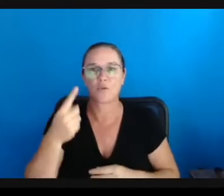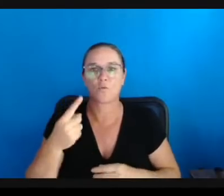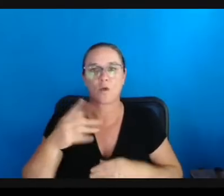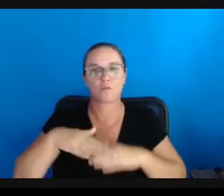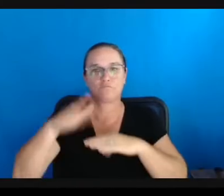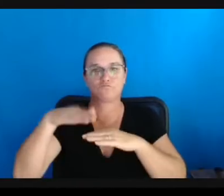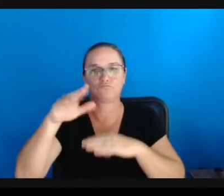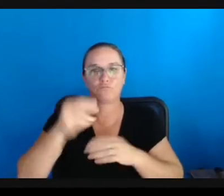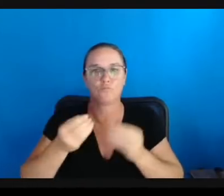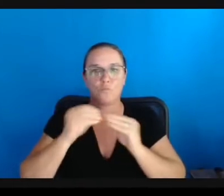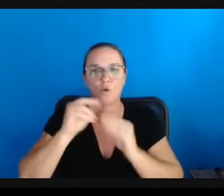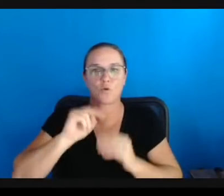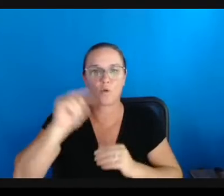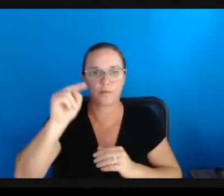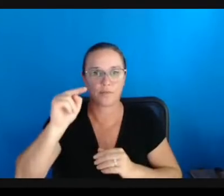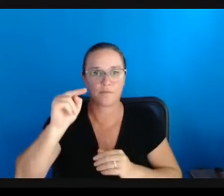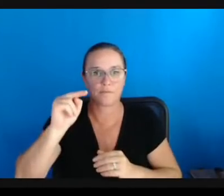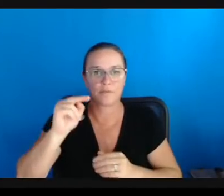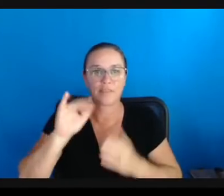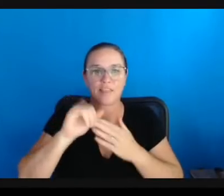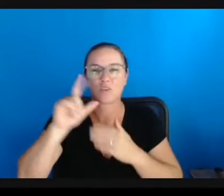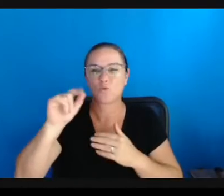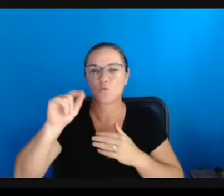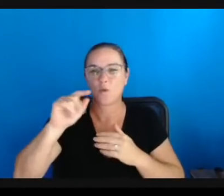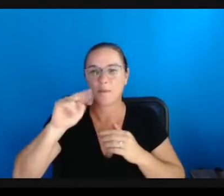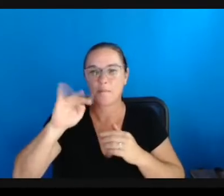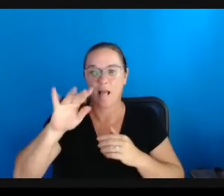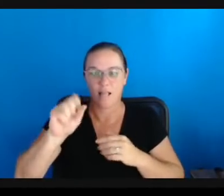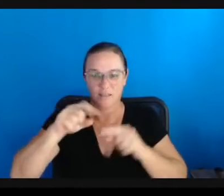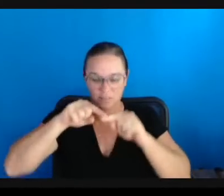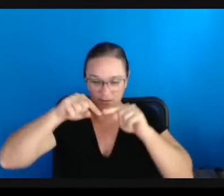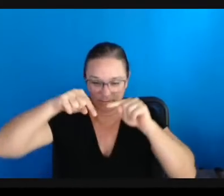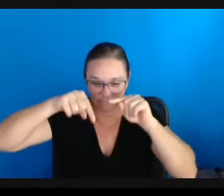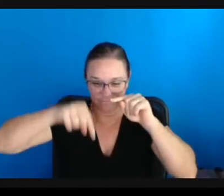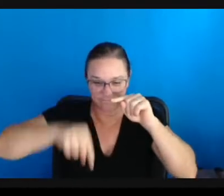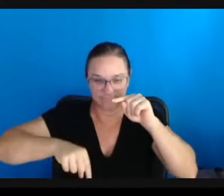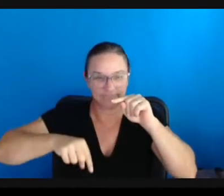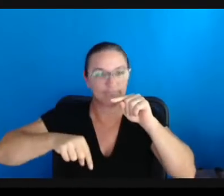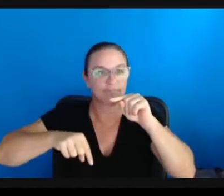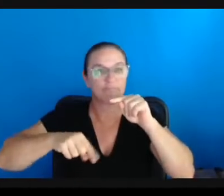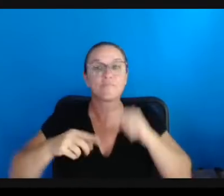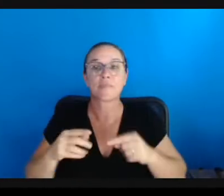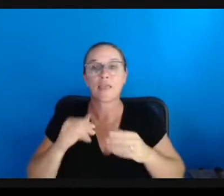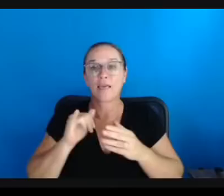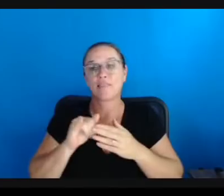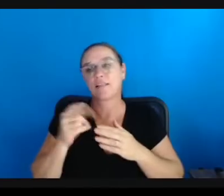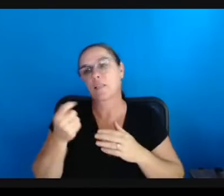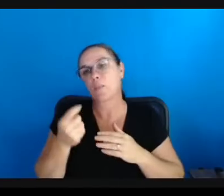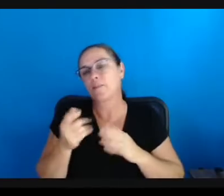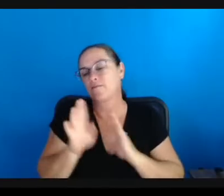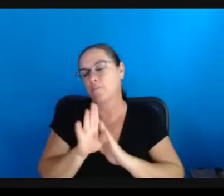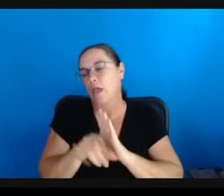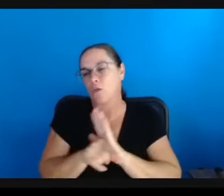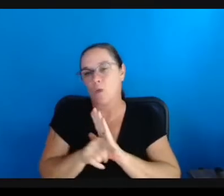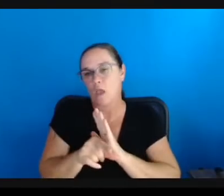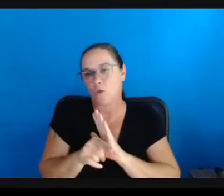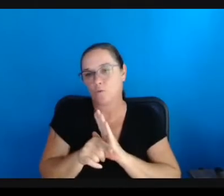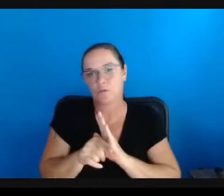well, also 20 miles down. So that's just normal background for our island, basically. There's not a whole lot